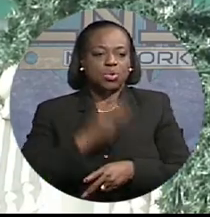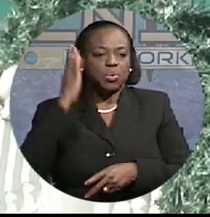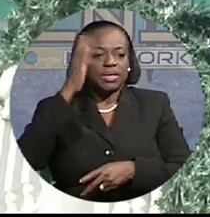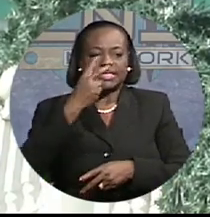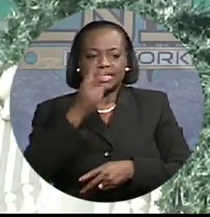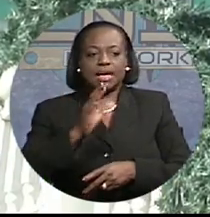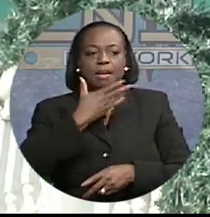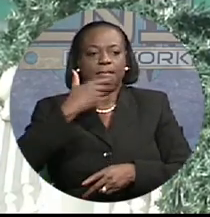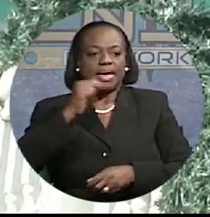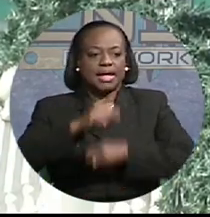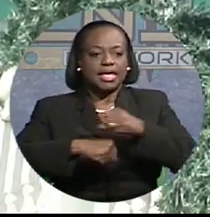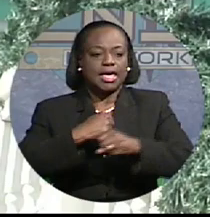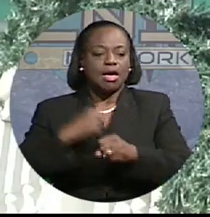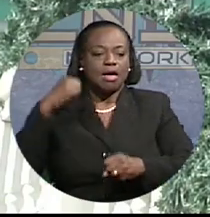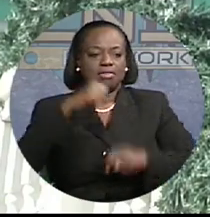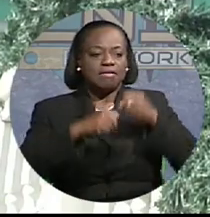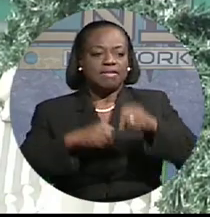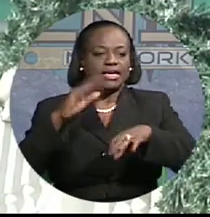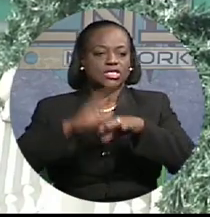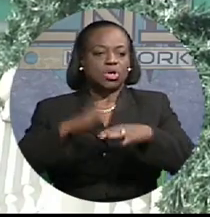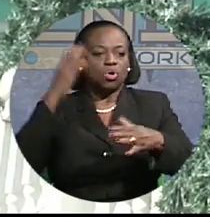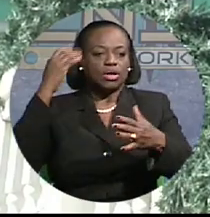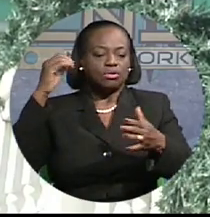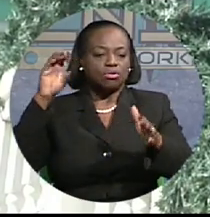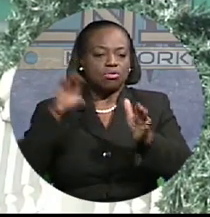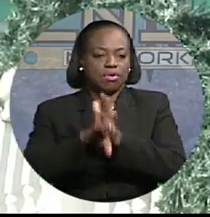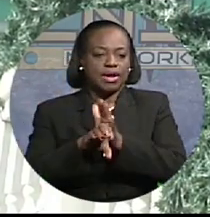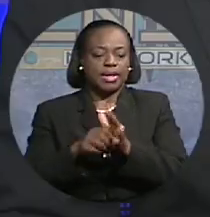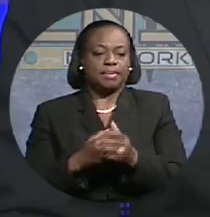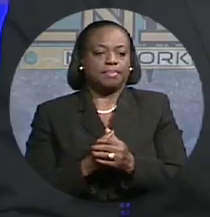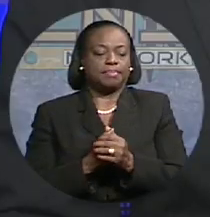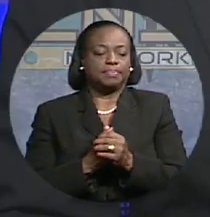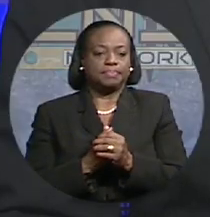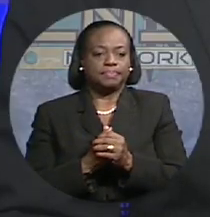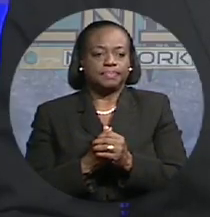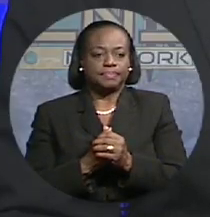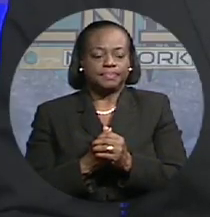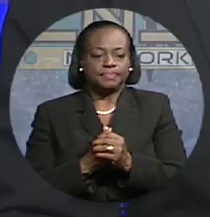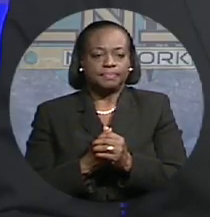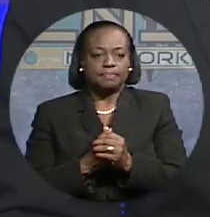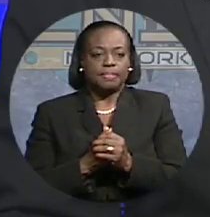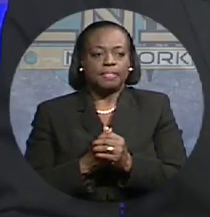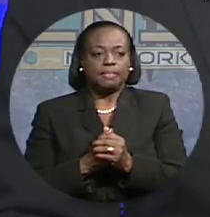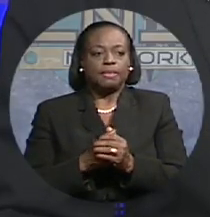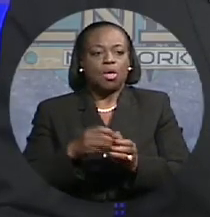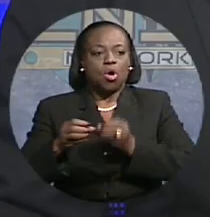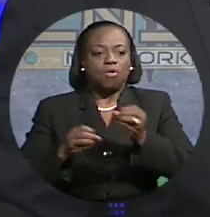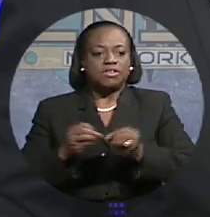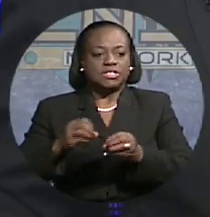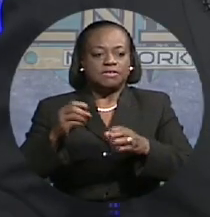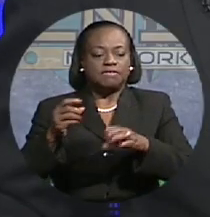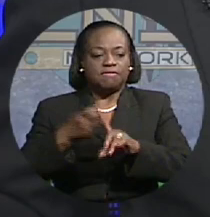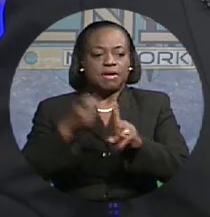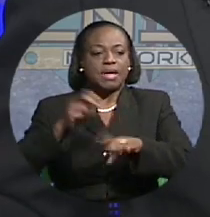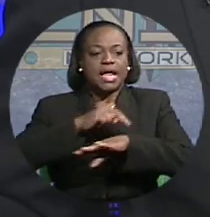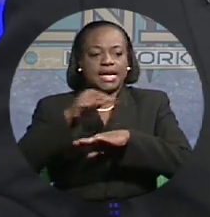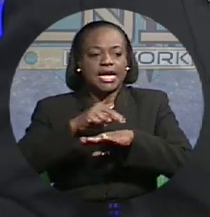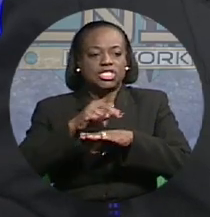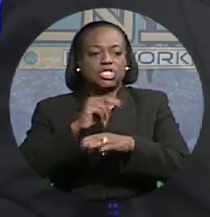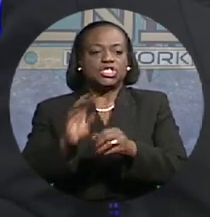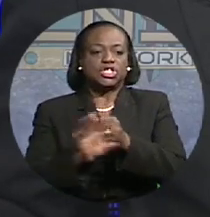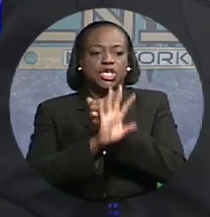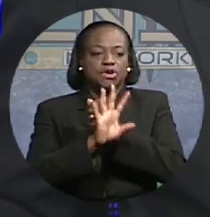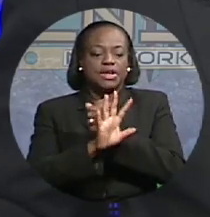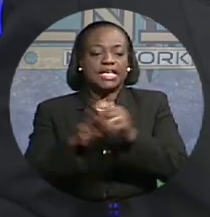the fight on crime. Clint Watson, ZNS Network News. Officials from national security are still getting feedback on